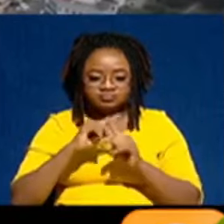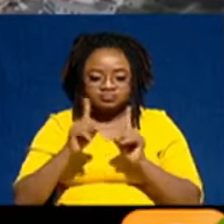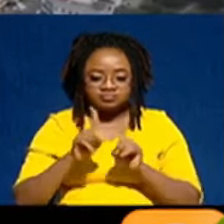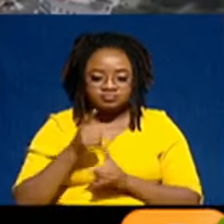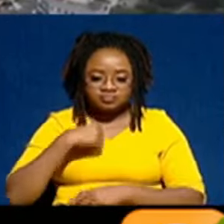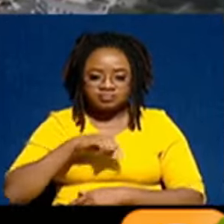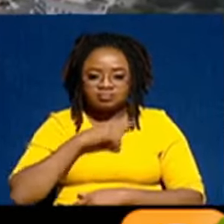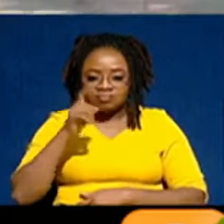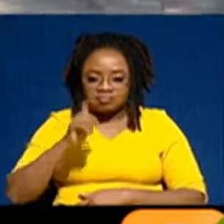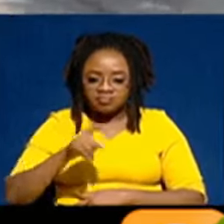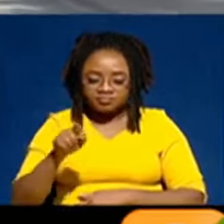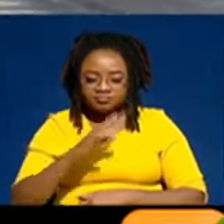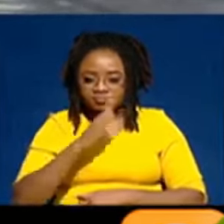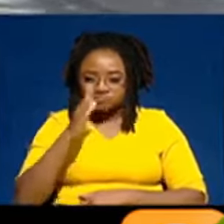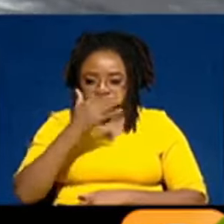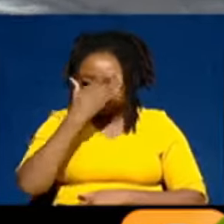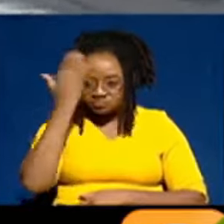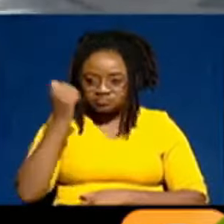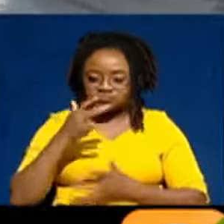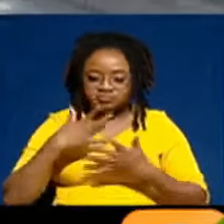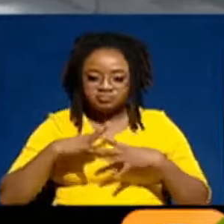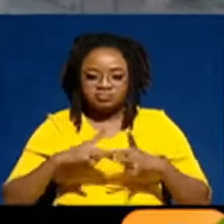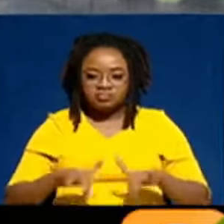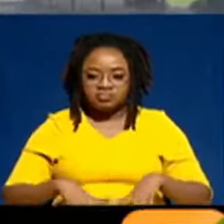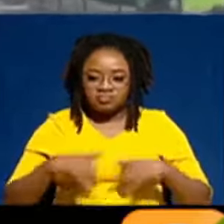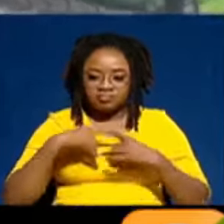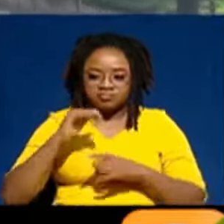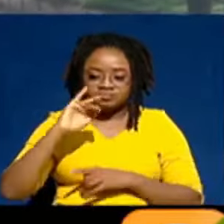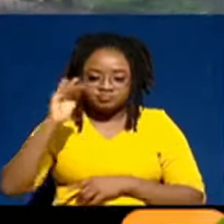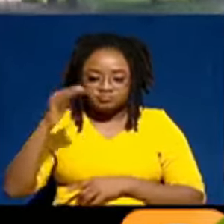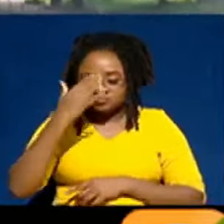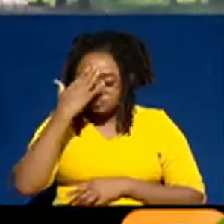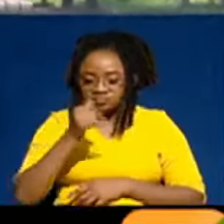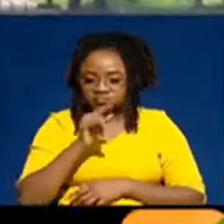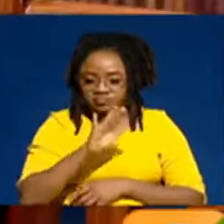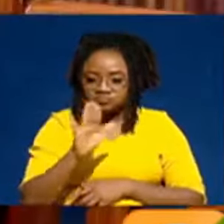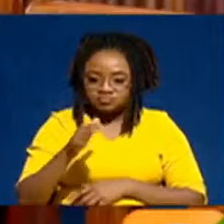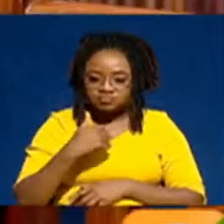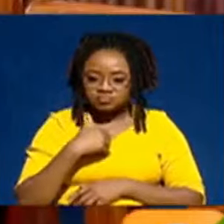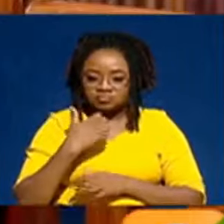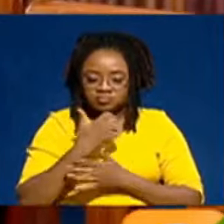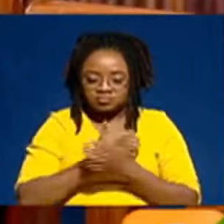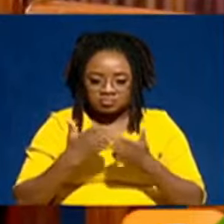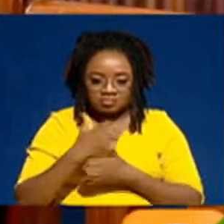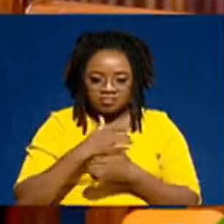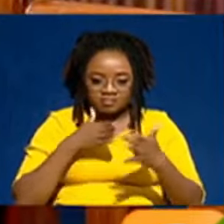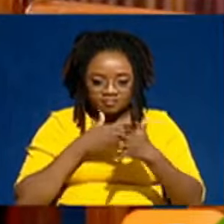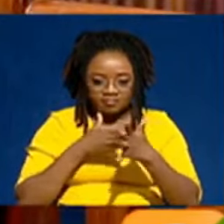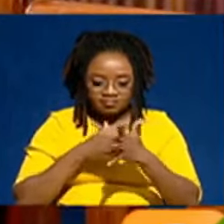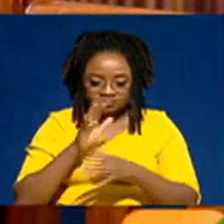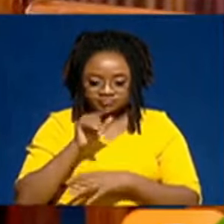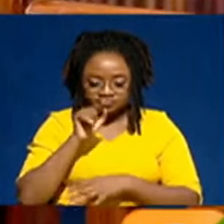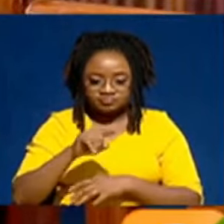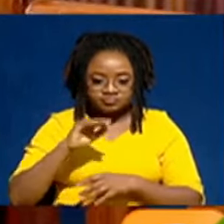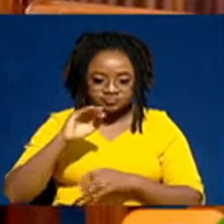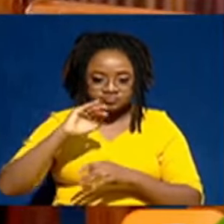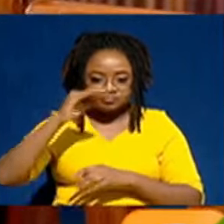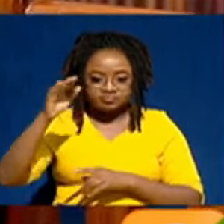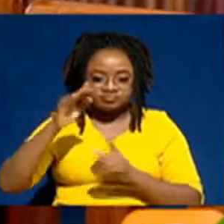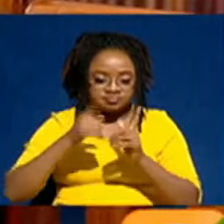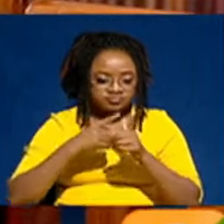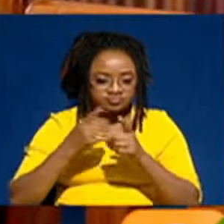we should never forget, that people live in the city because they're deriving an economic value from that city. And so we should not just go ahead